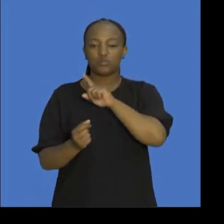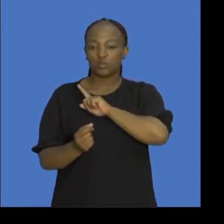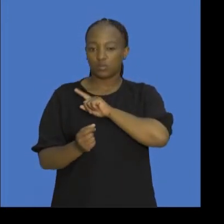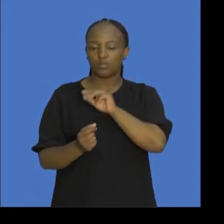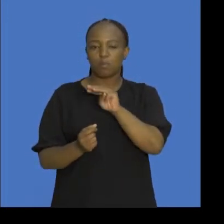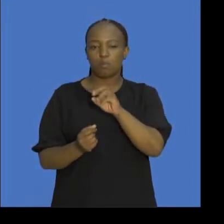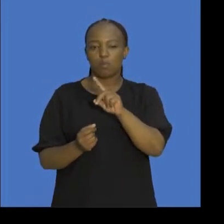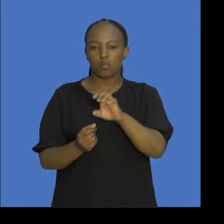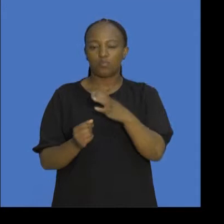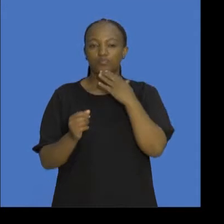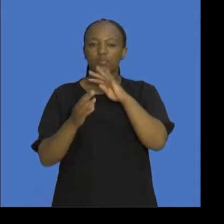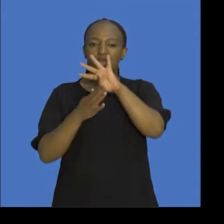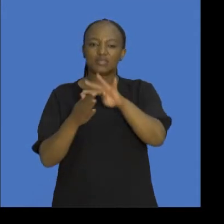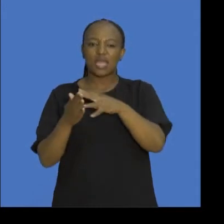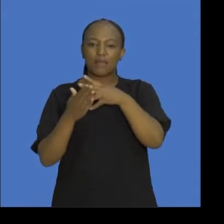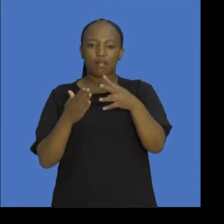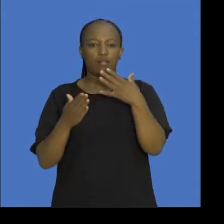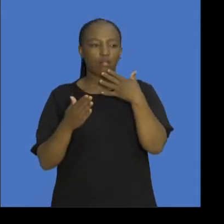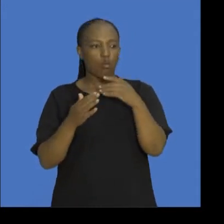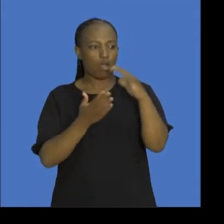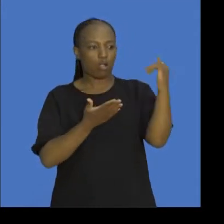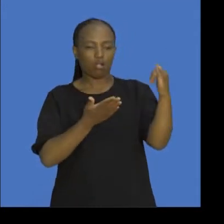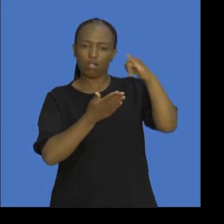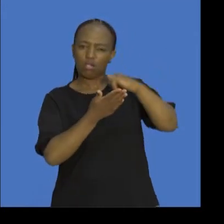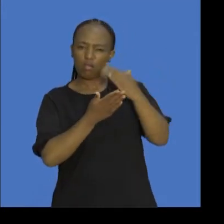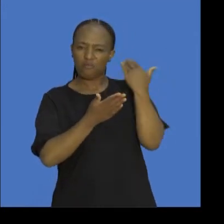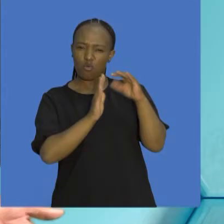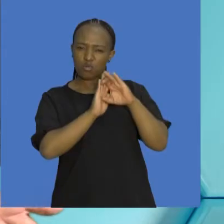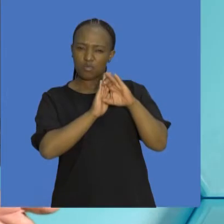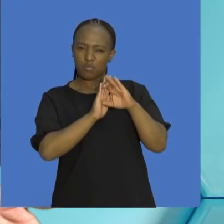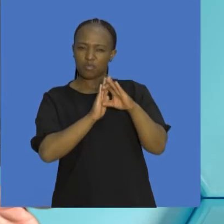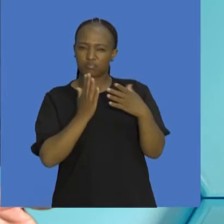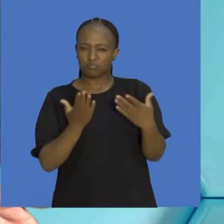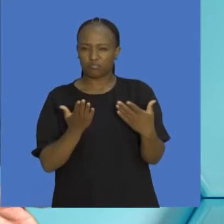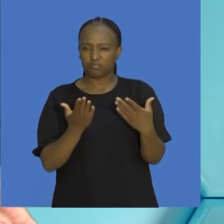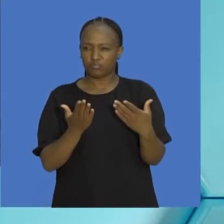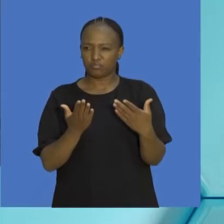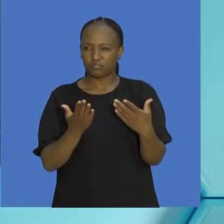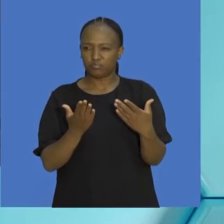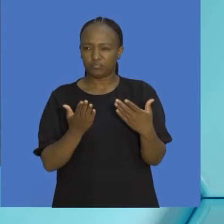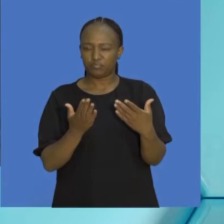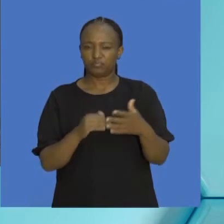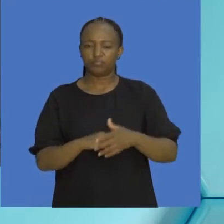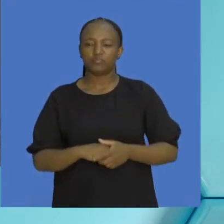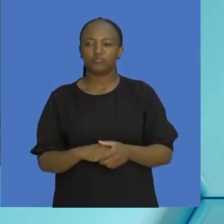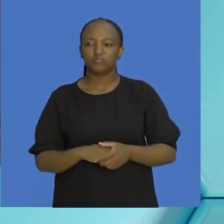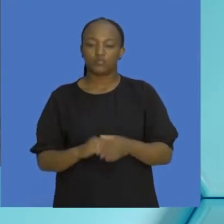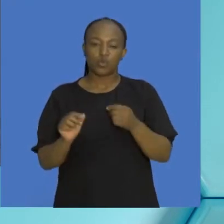hence is the mode. What about the table with the aircraft? I don't know. How do I tell the